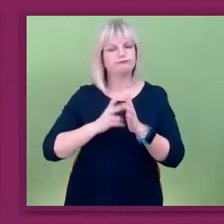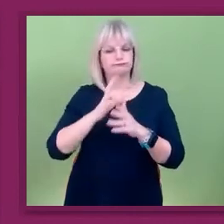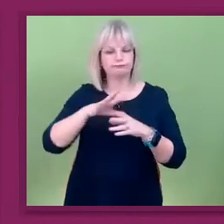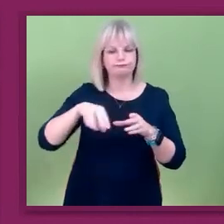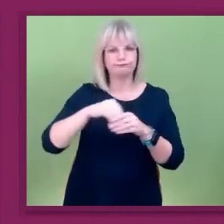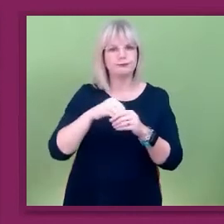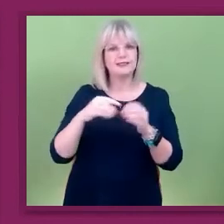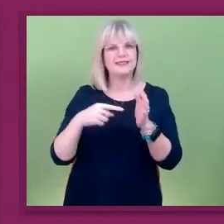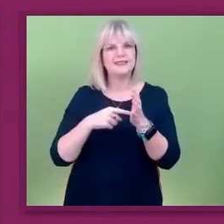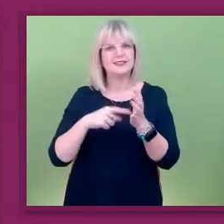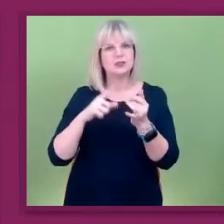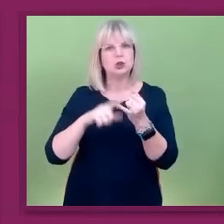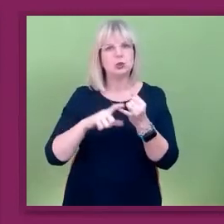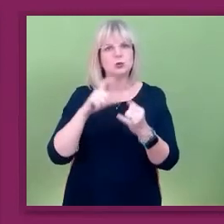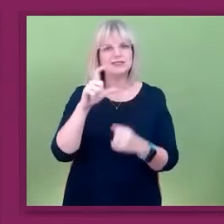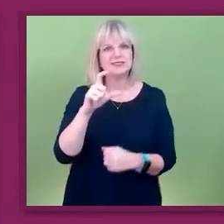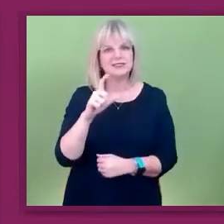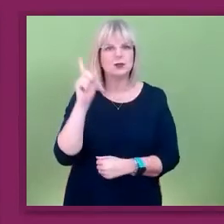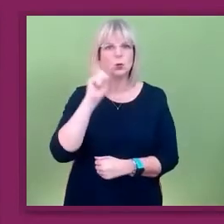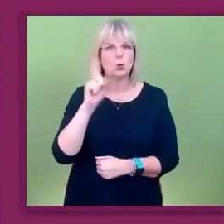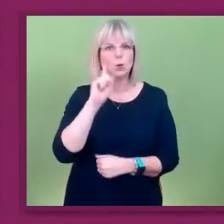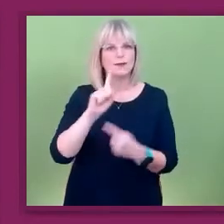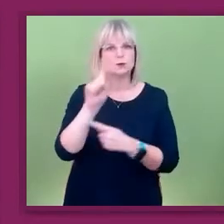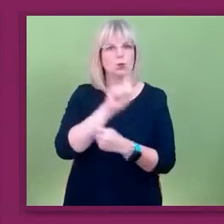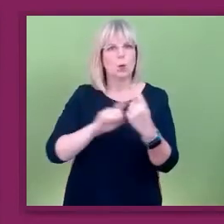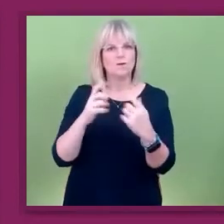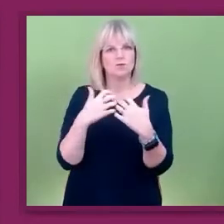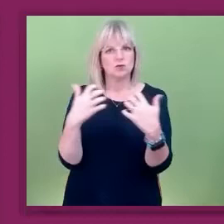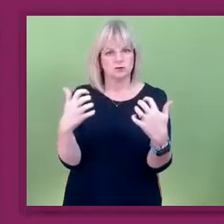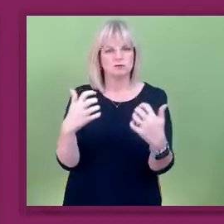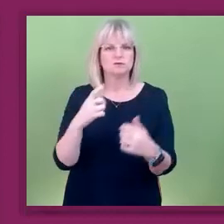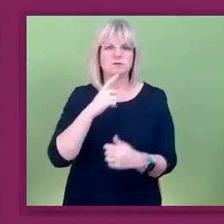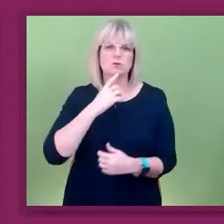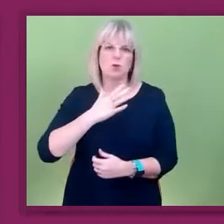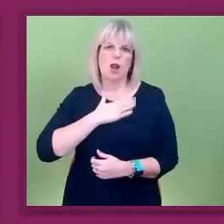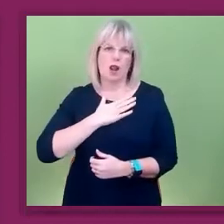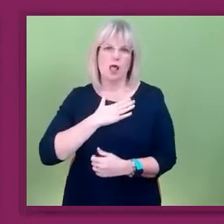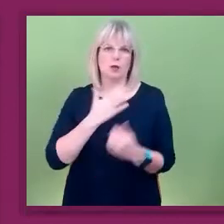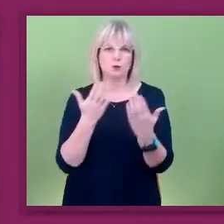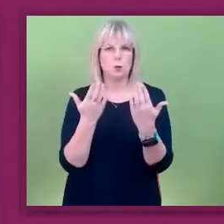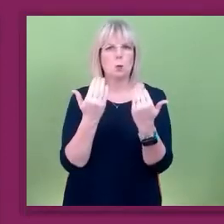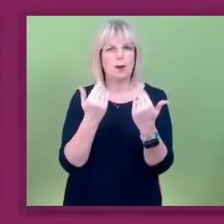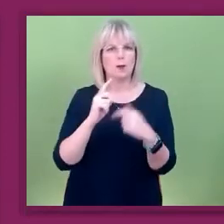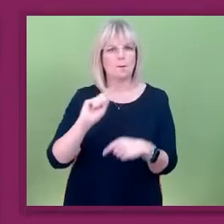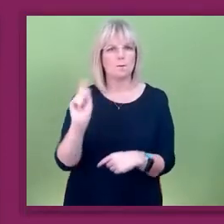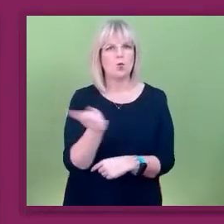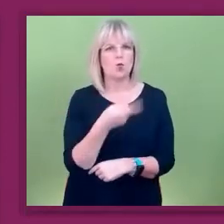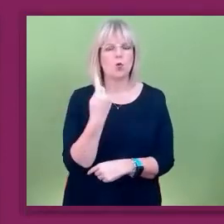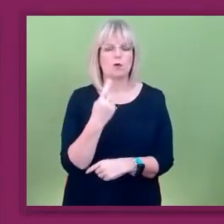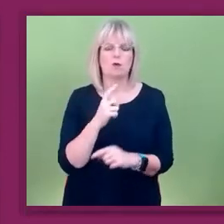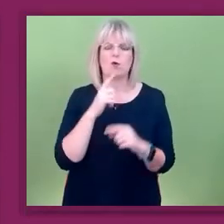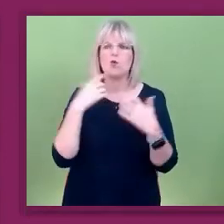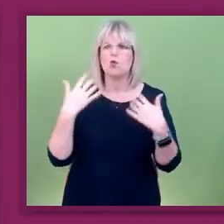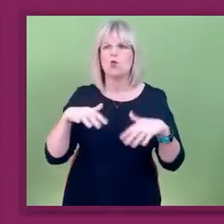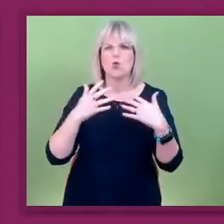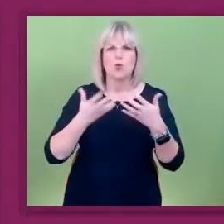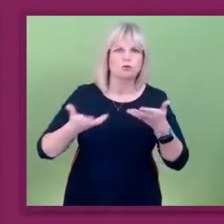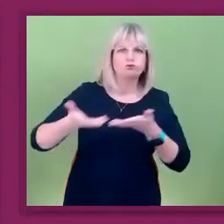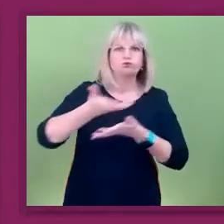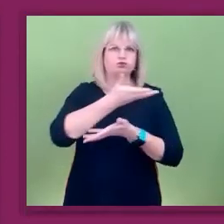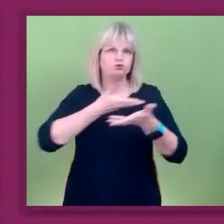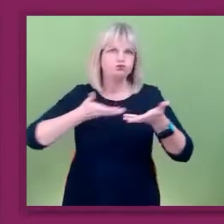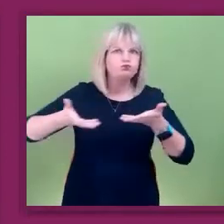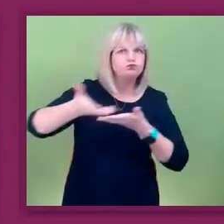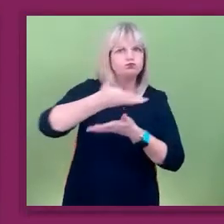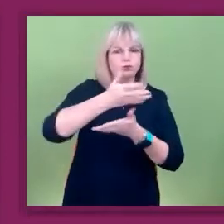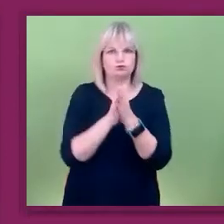Women's Conference. I'd like to welcome you all to this amazing set of discussions that I'm very much looking forward